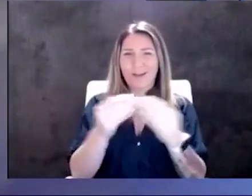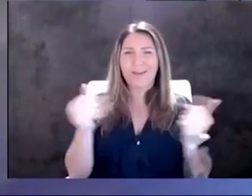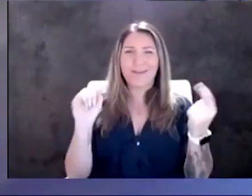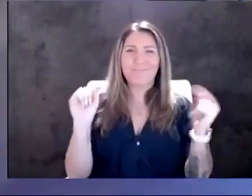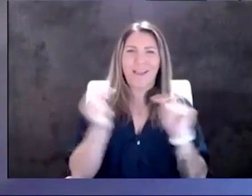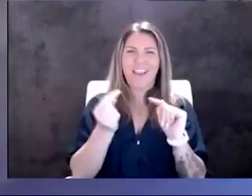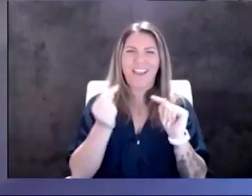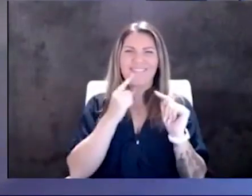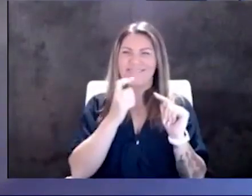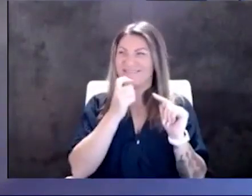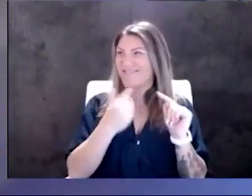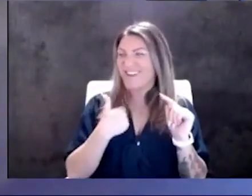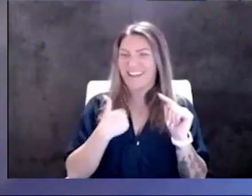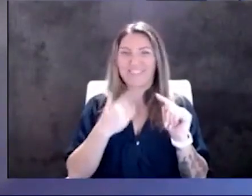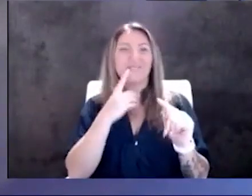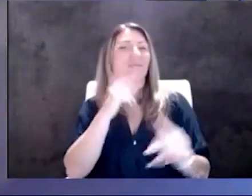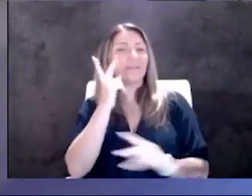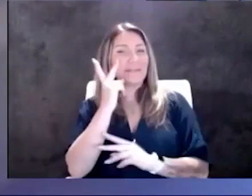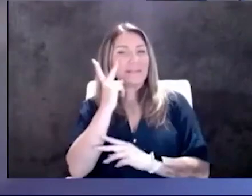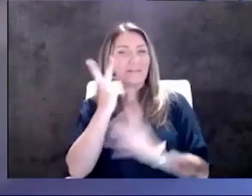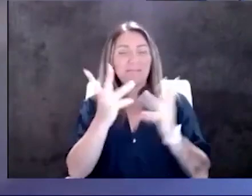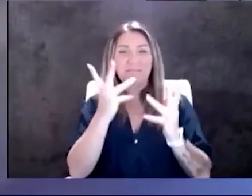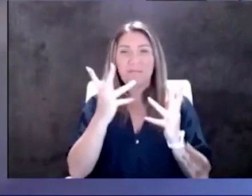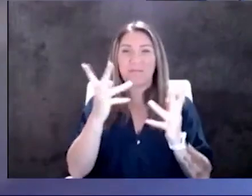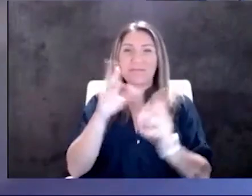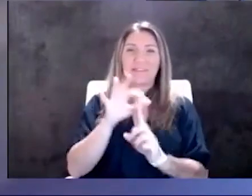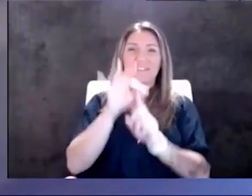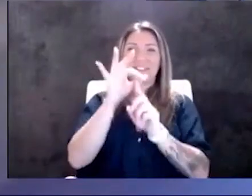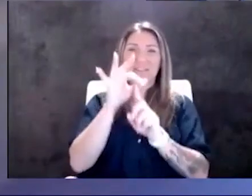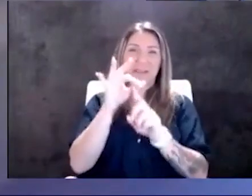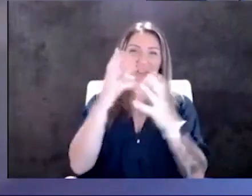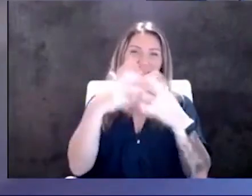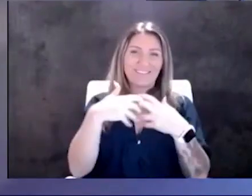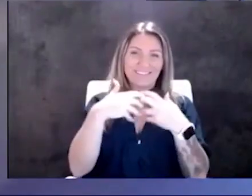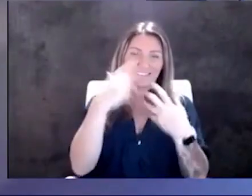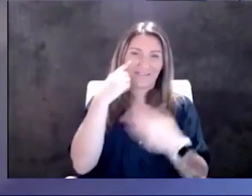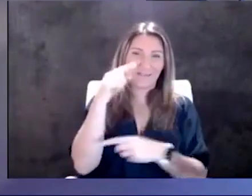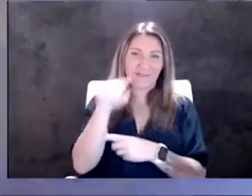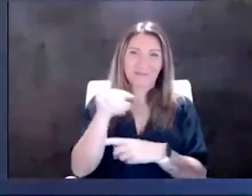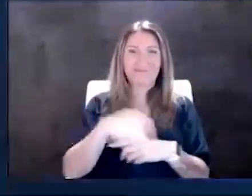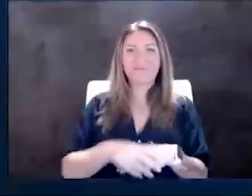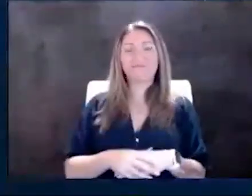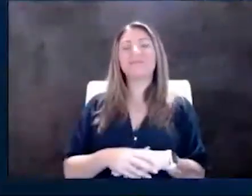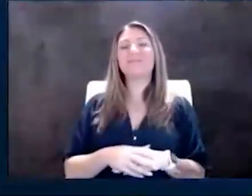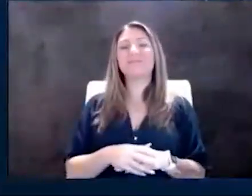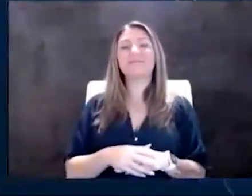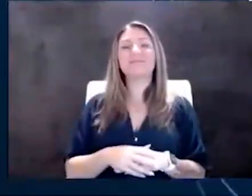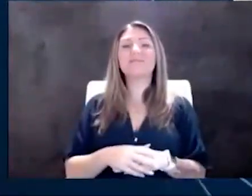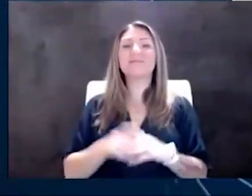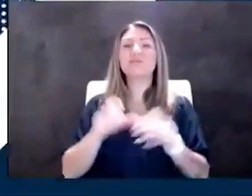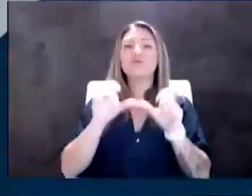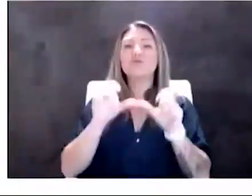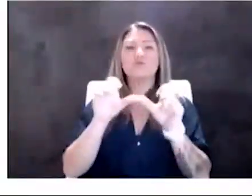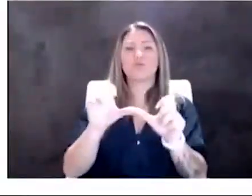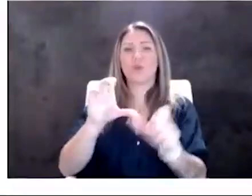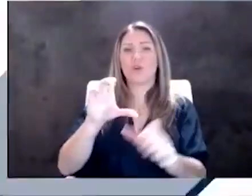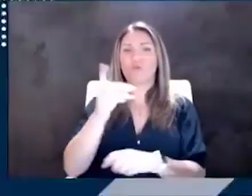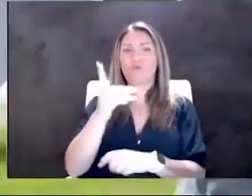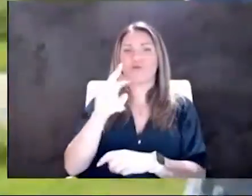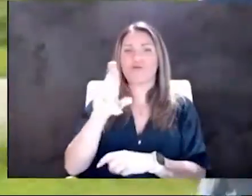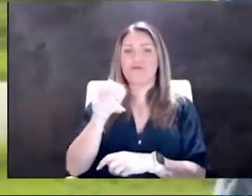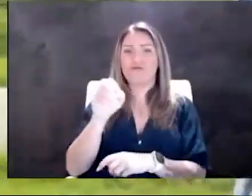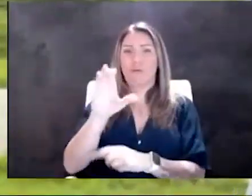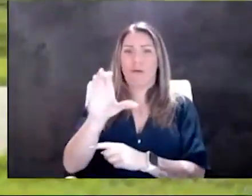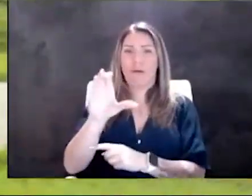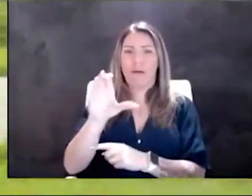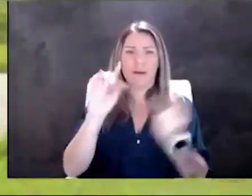favorite. There might be a special device. They do. Just for you. So. I did it. All right, so chronic pain affects about 50 million adults every year, and